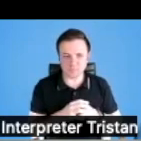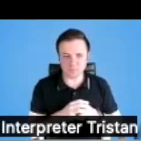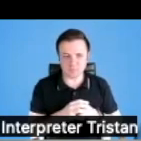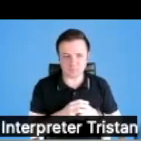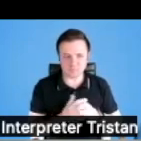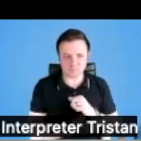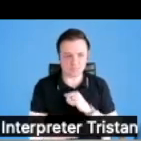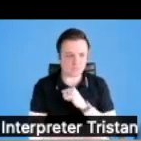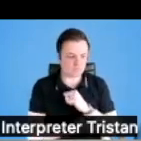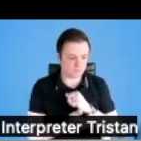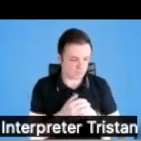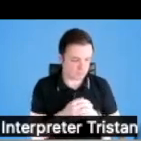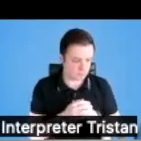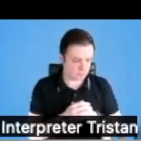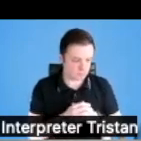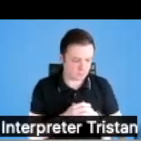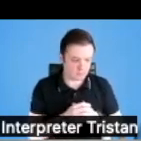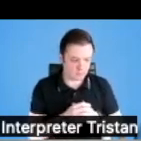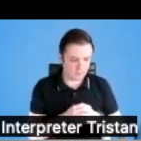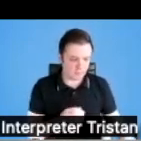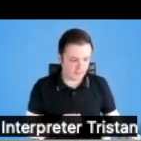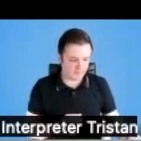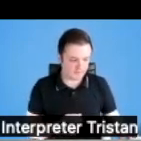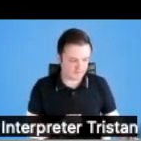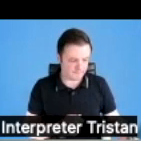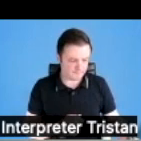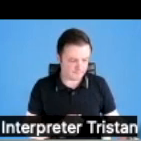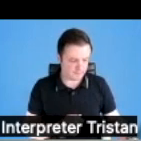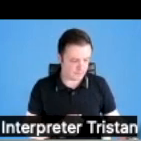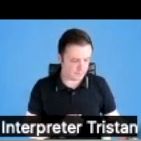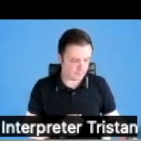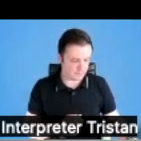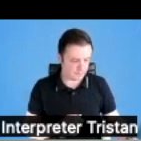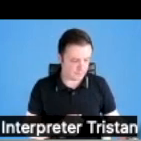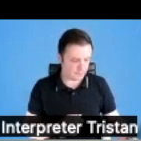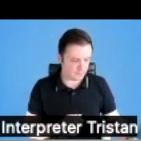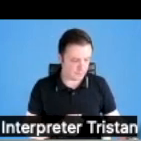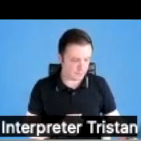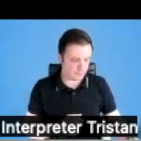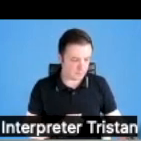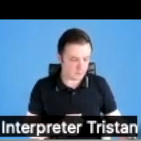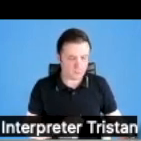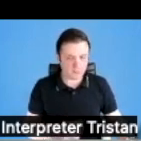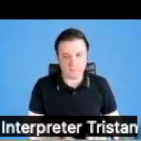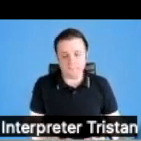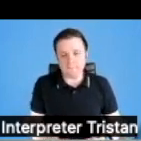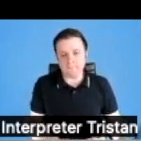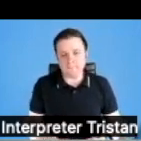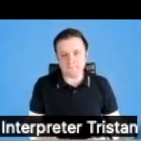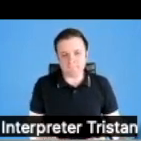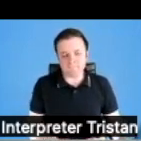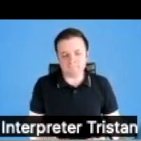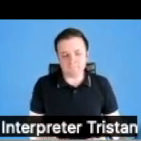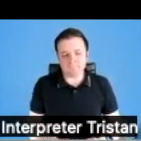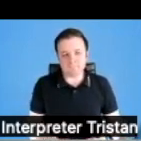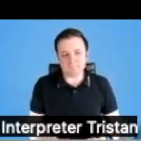So next slide, please, for the questions. So basically, after getting to know each other a little bit